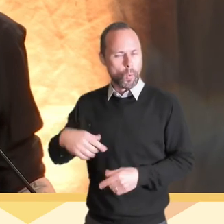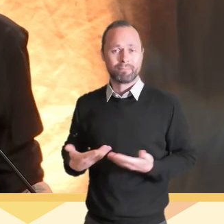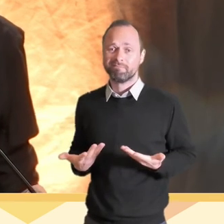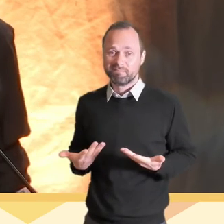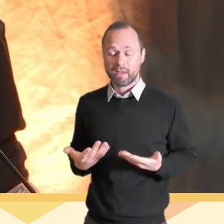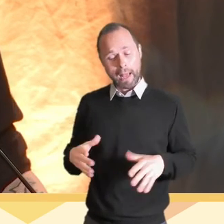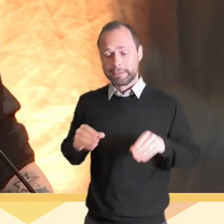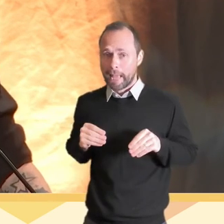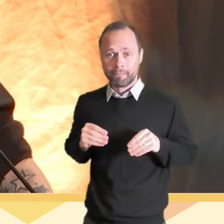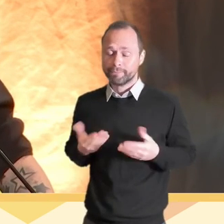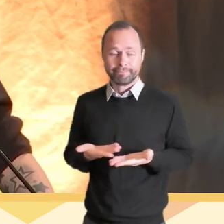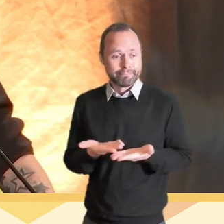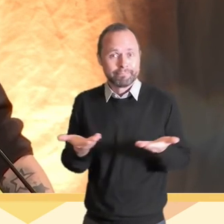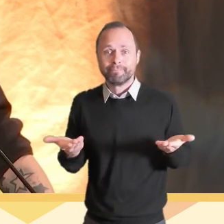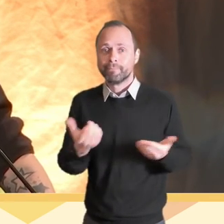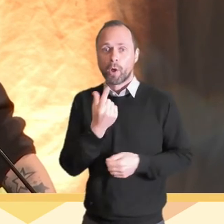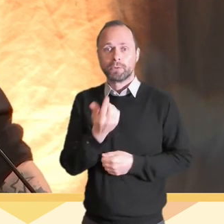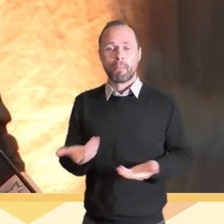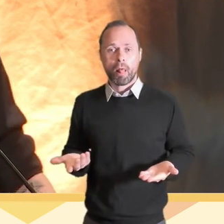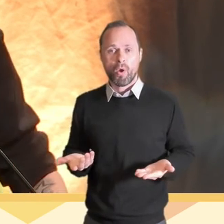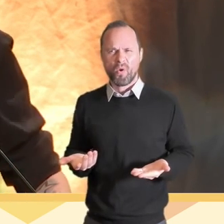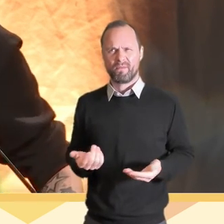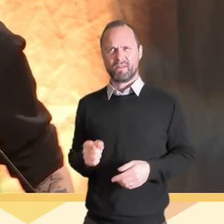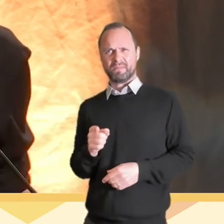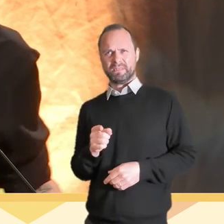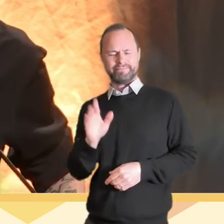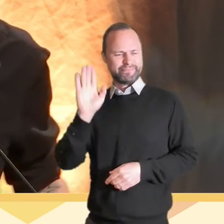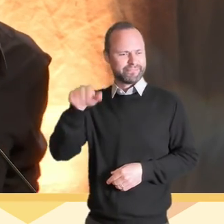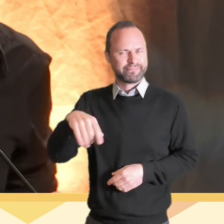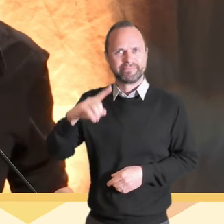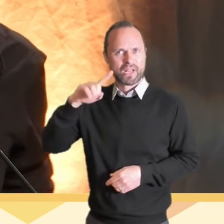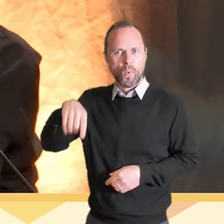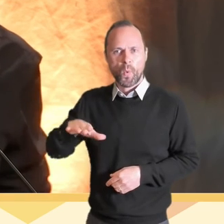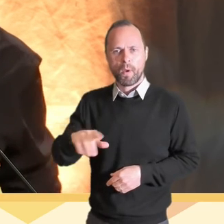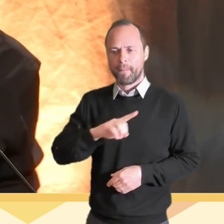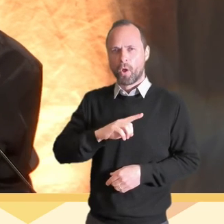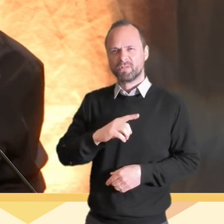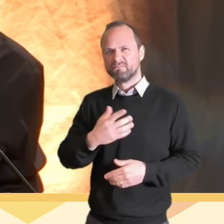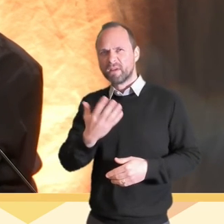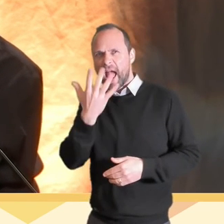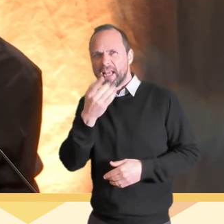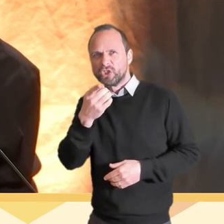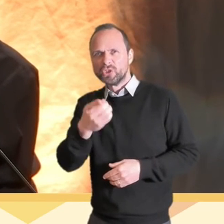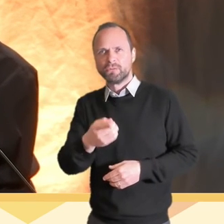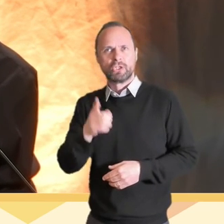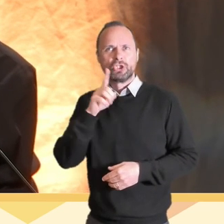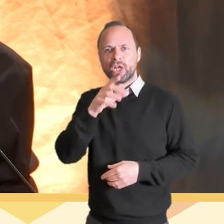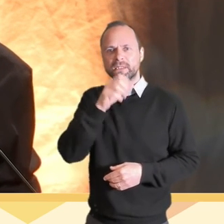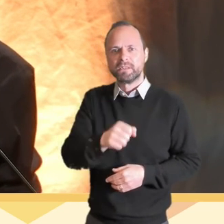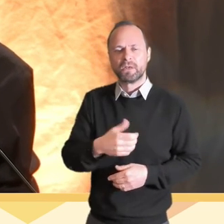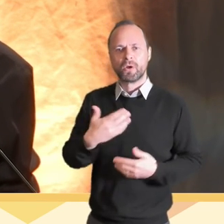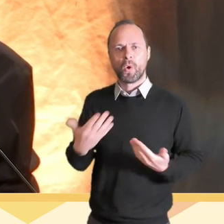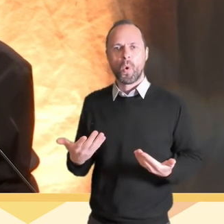I accept that you may not want to hear from me because of my age, gender, or perceived theology.